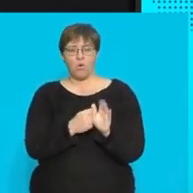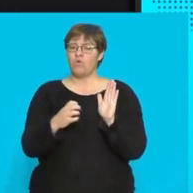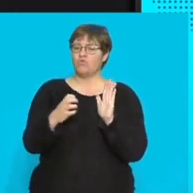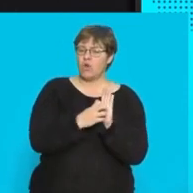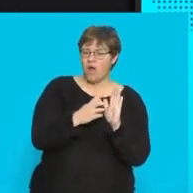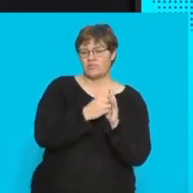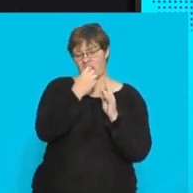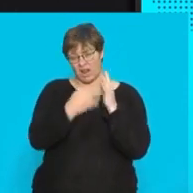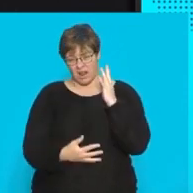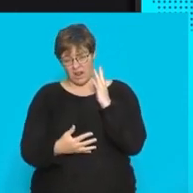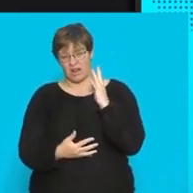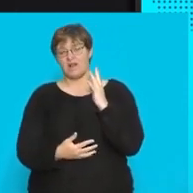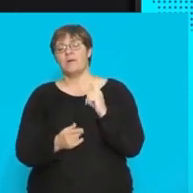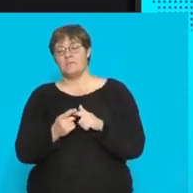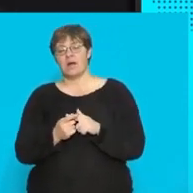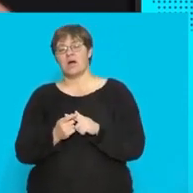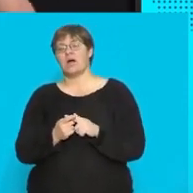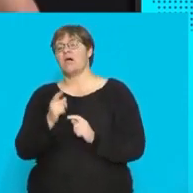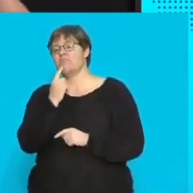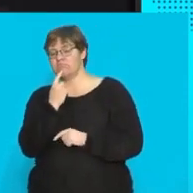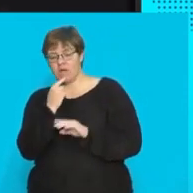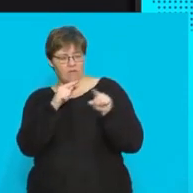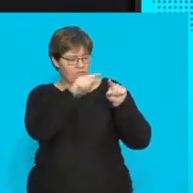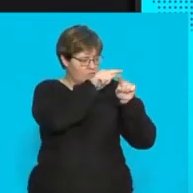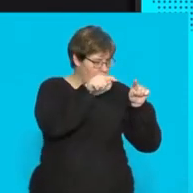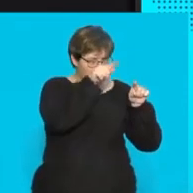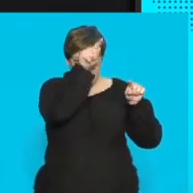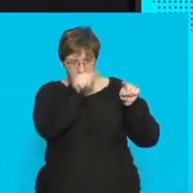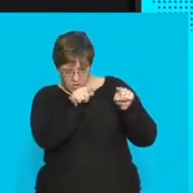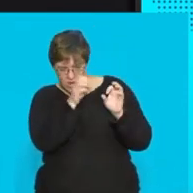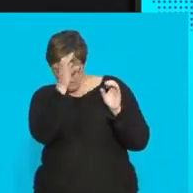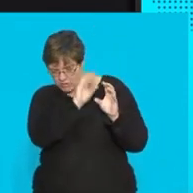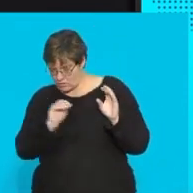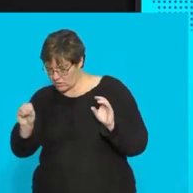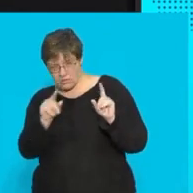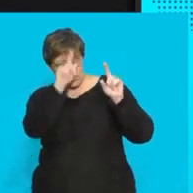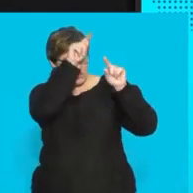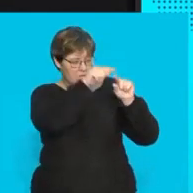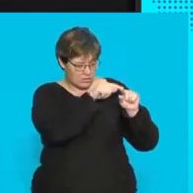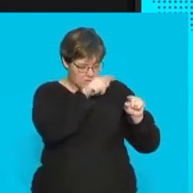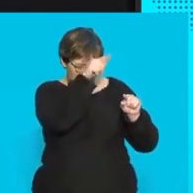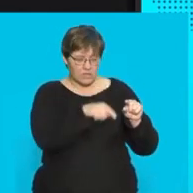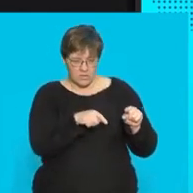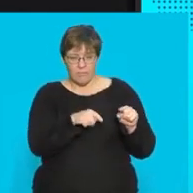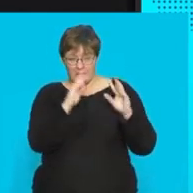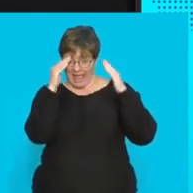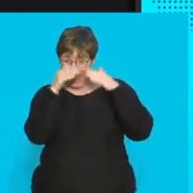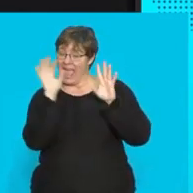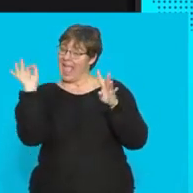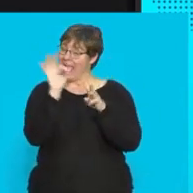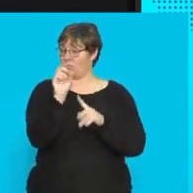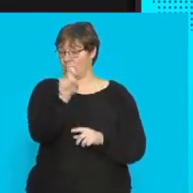given graphs, etc., that you follow with the ruler and you use everything. You're very accurate and you